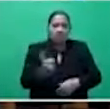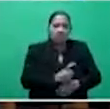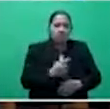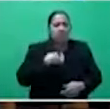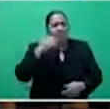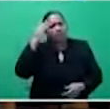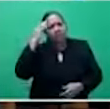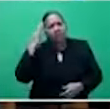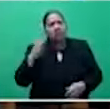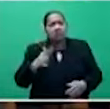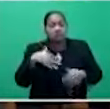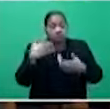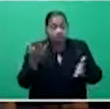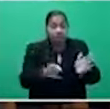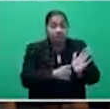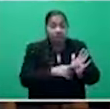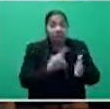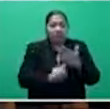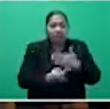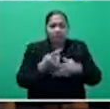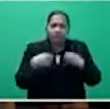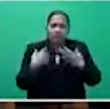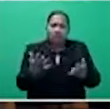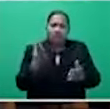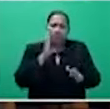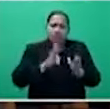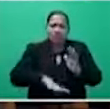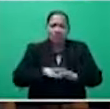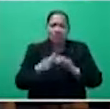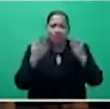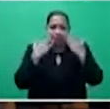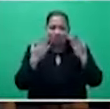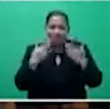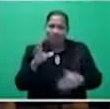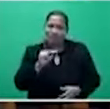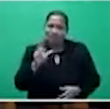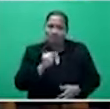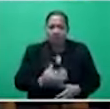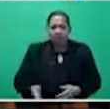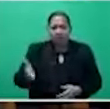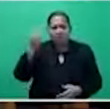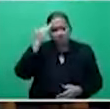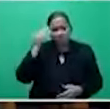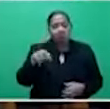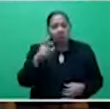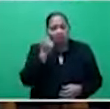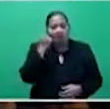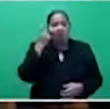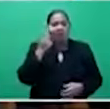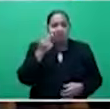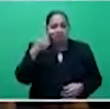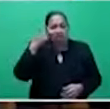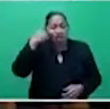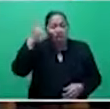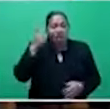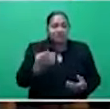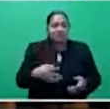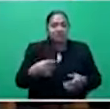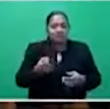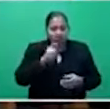Honourable Lavere gave this wonderful appreciation speech at the end of it all, I thought there would be some common sense that would come out of the delivery, but they